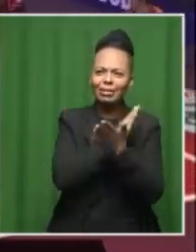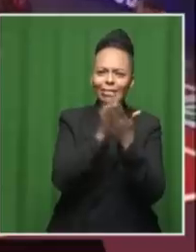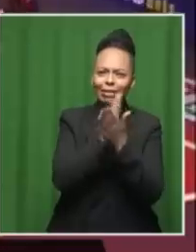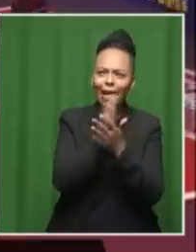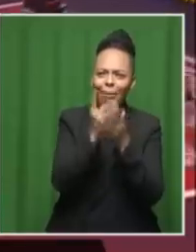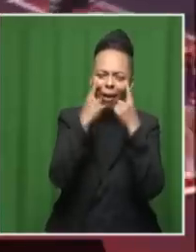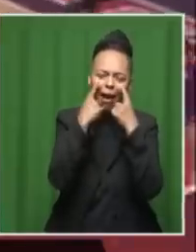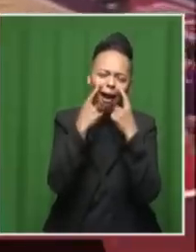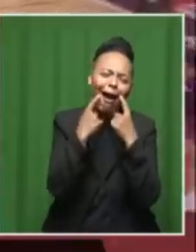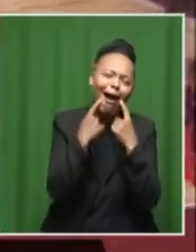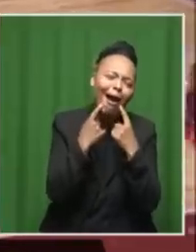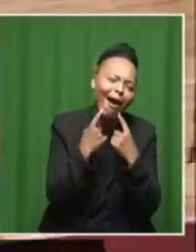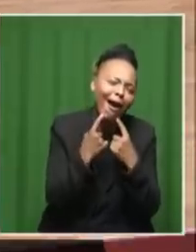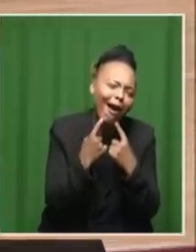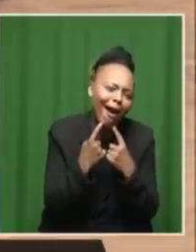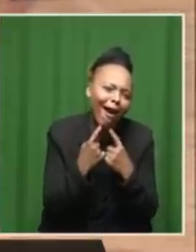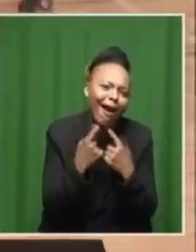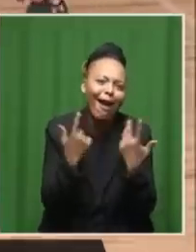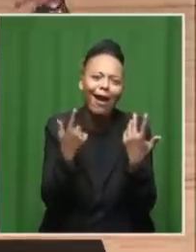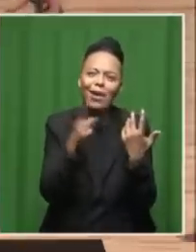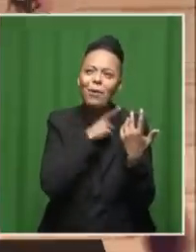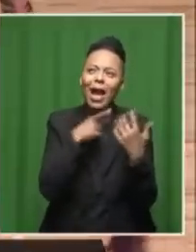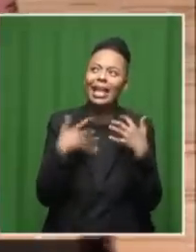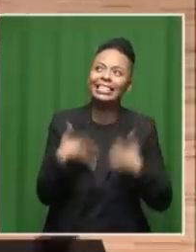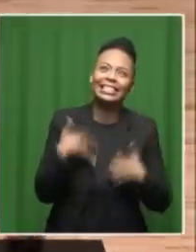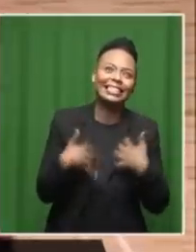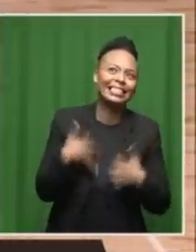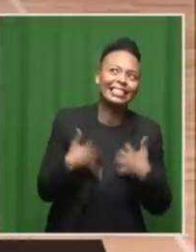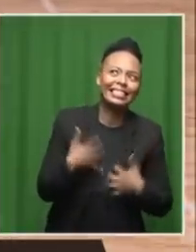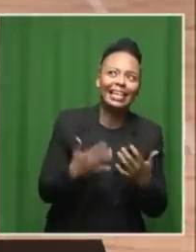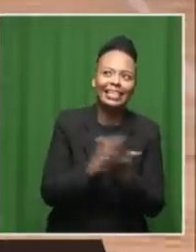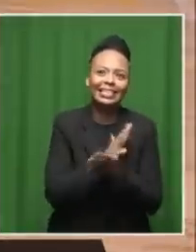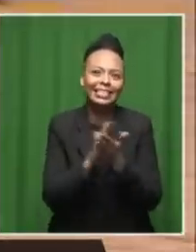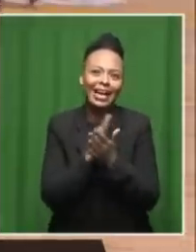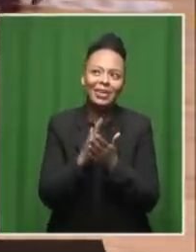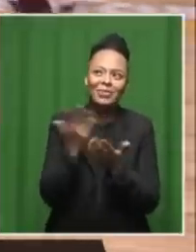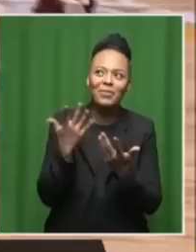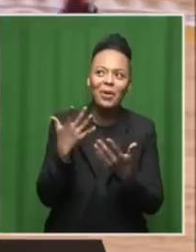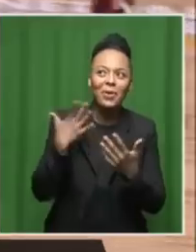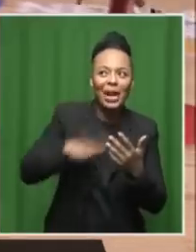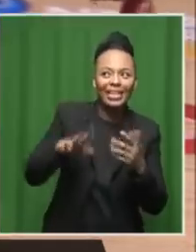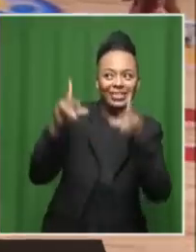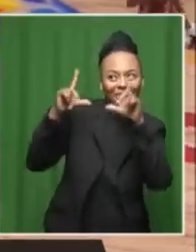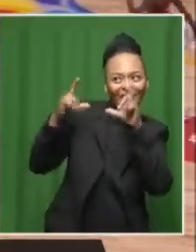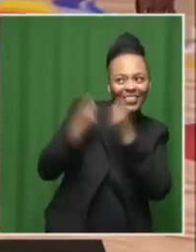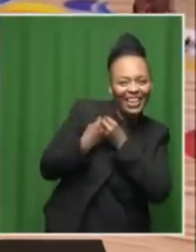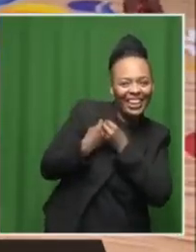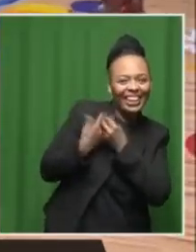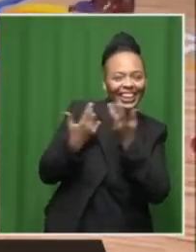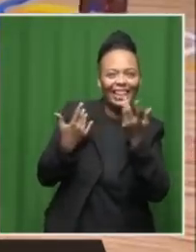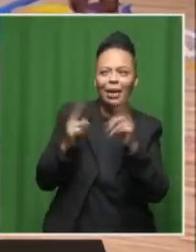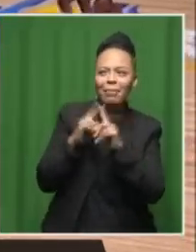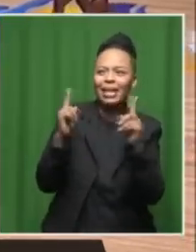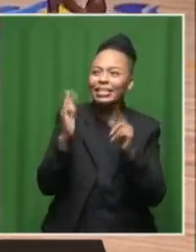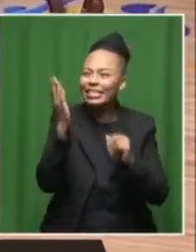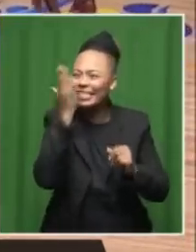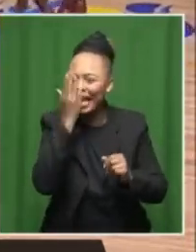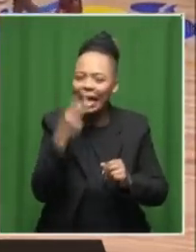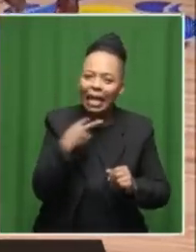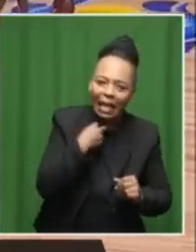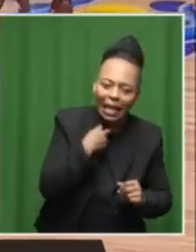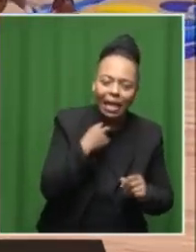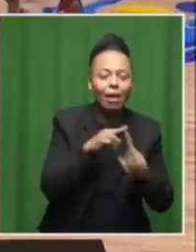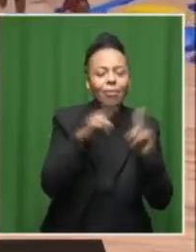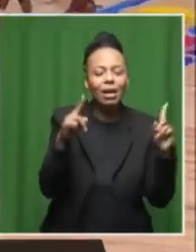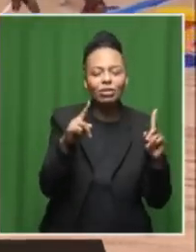Just the excitement from their side. Some of them wanted autographs a few times. We couldn't even get to see all of them, which was quite sad. But really, we tried